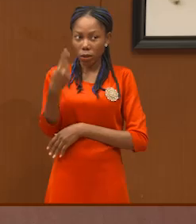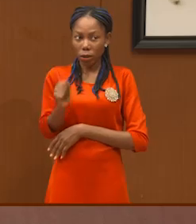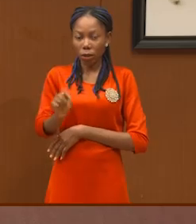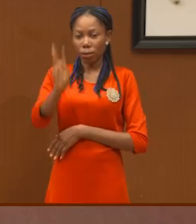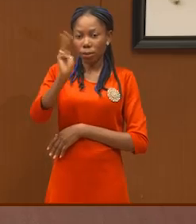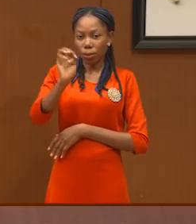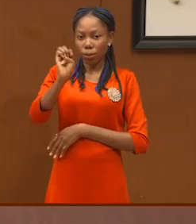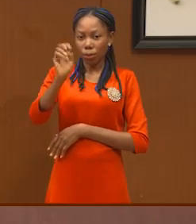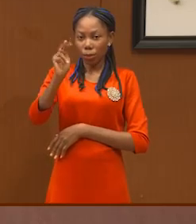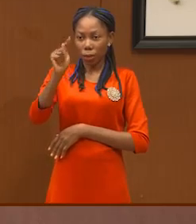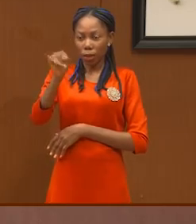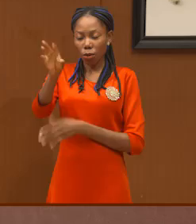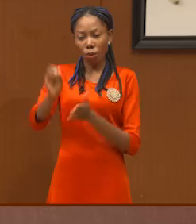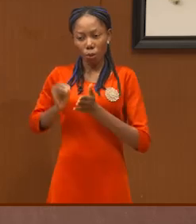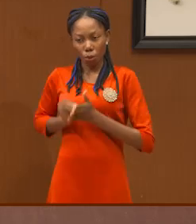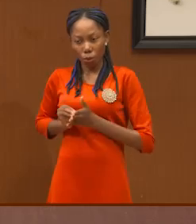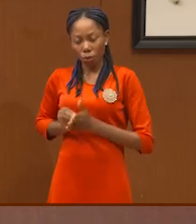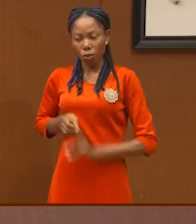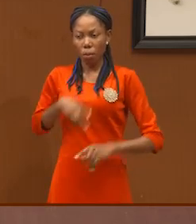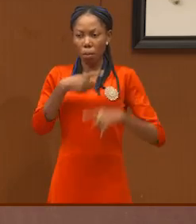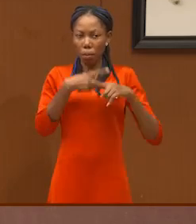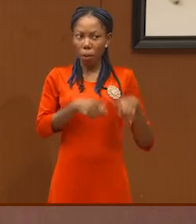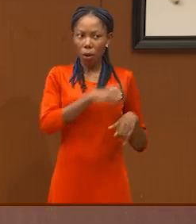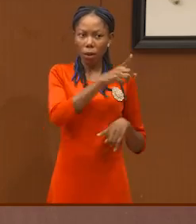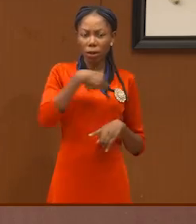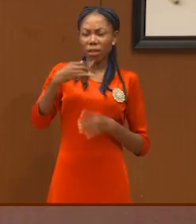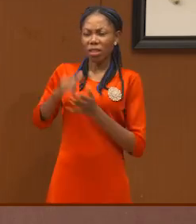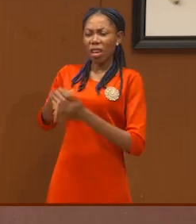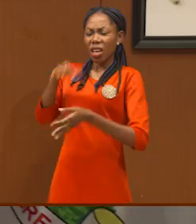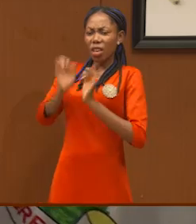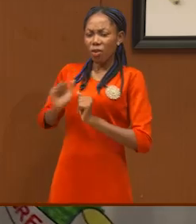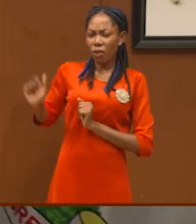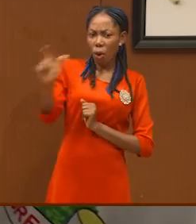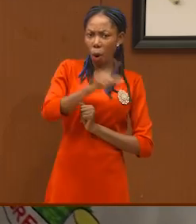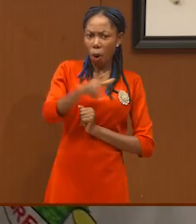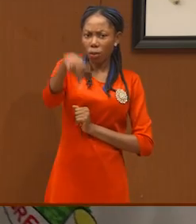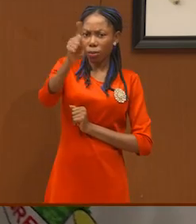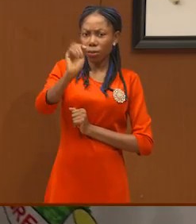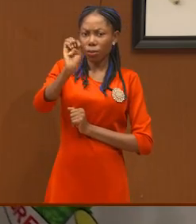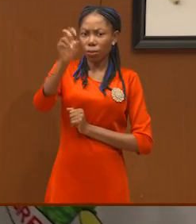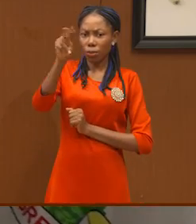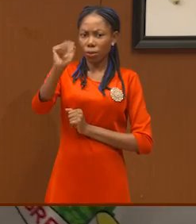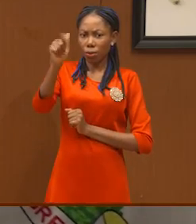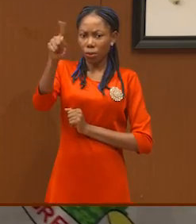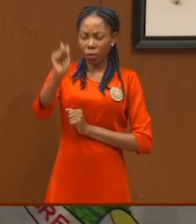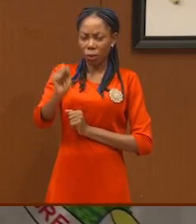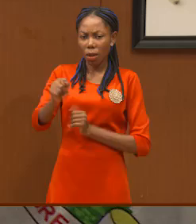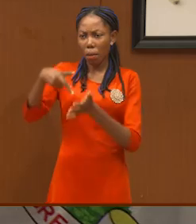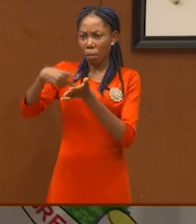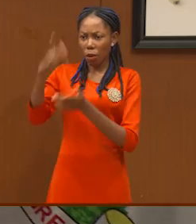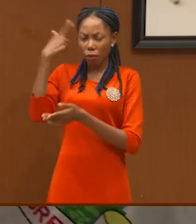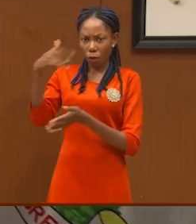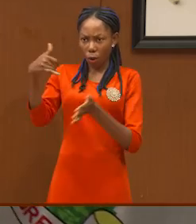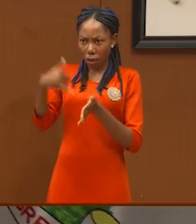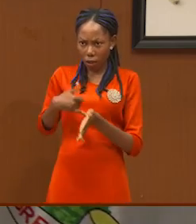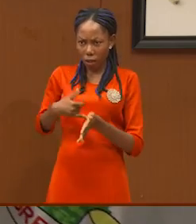come down to that. Okay. That if they actually paid for the meter. Yes, ma'am. And the meter is not in their name. Sorry,